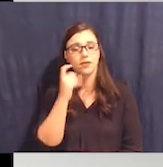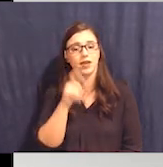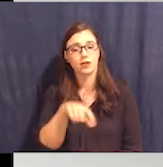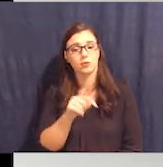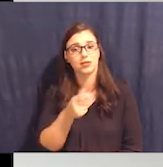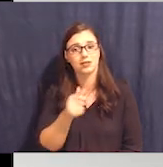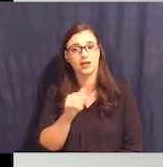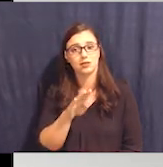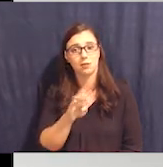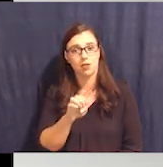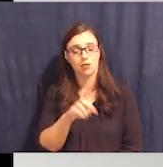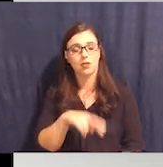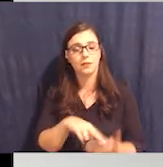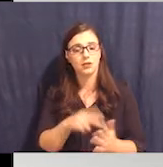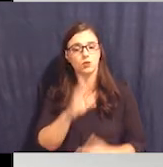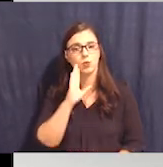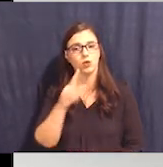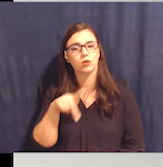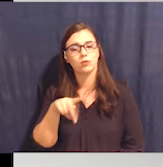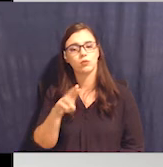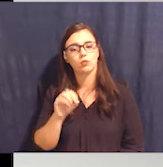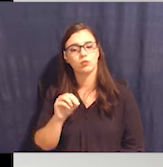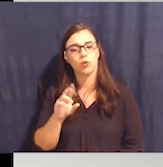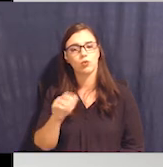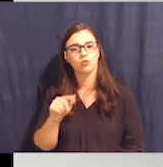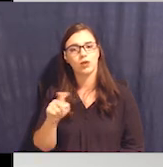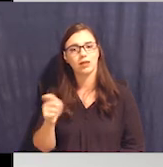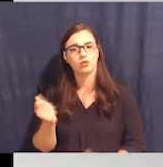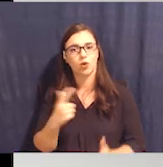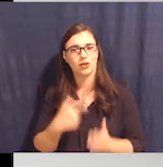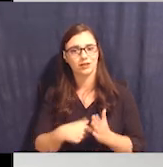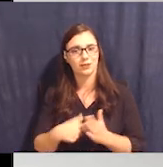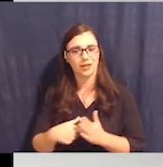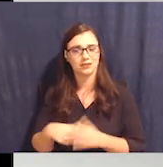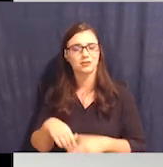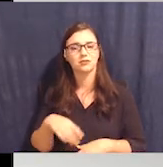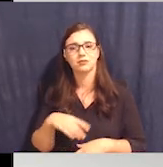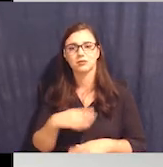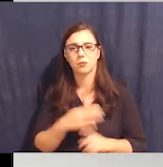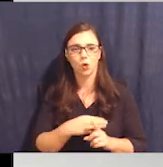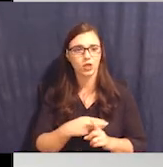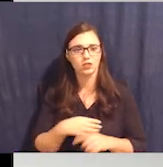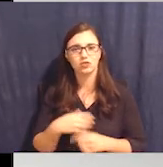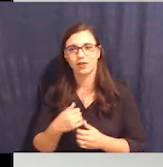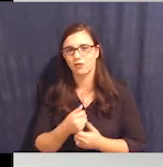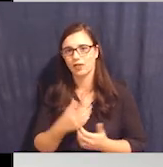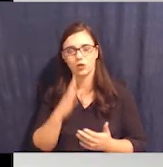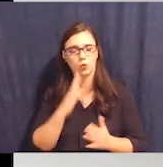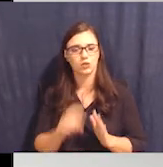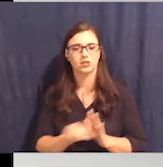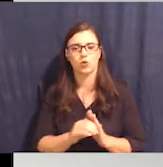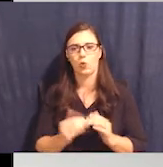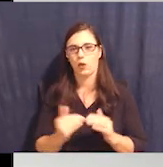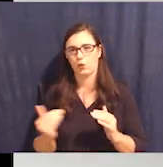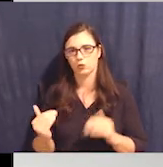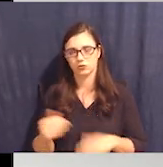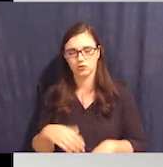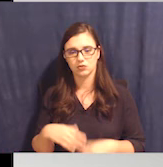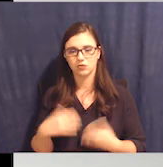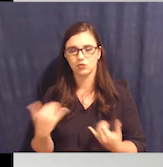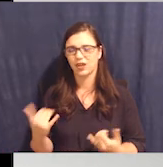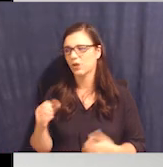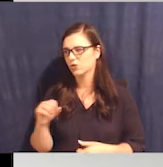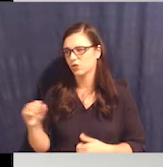if it had to be taxable, then you would prorate all of your expenses, your mortgage, and your you would never have to utilities, pay- everything else, and it would zero